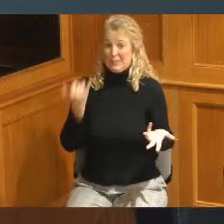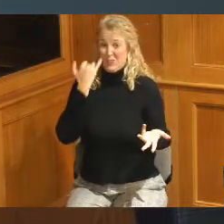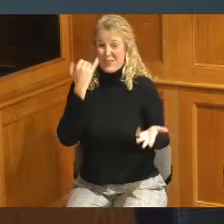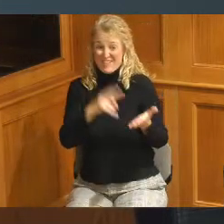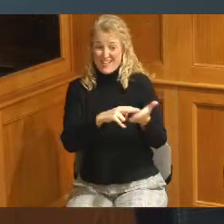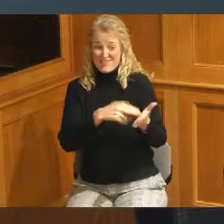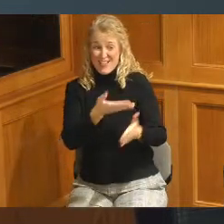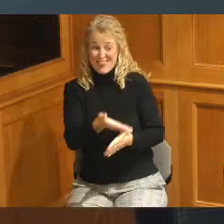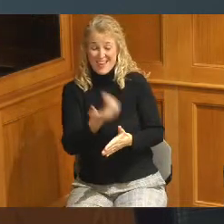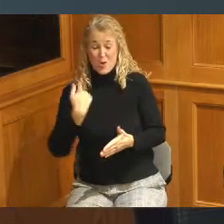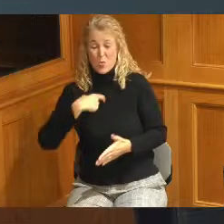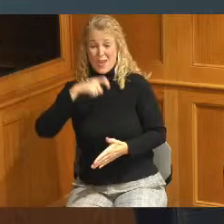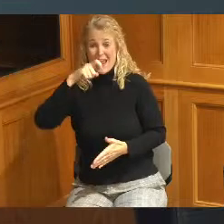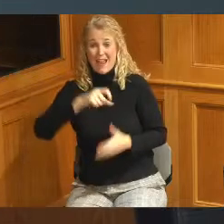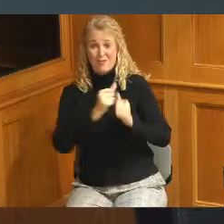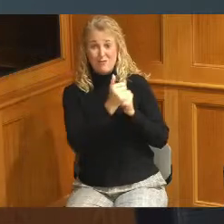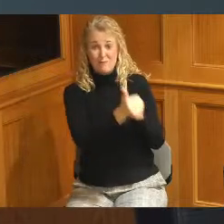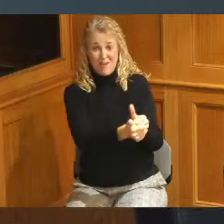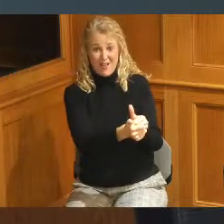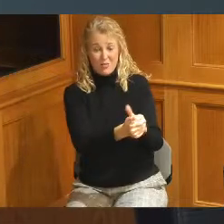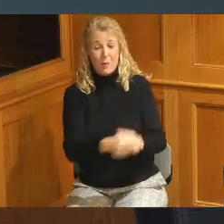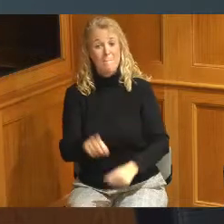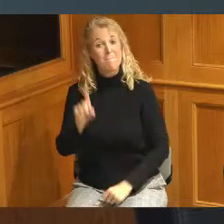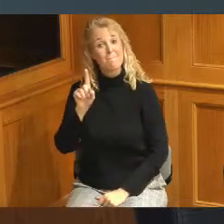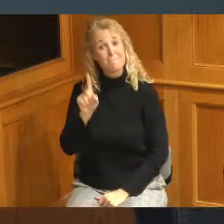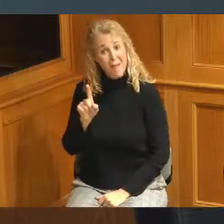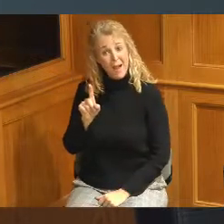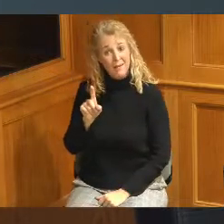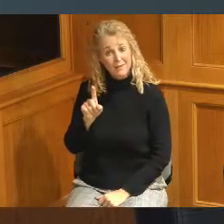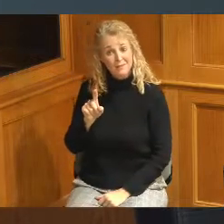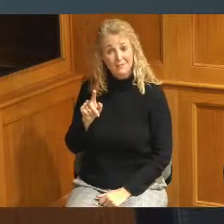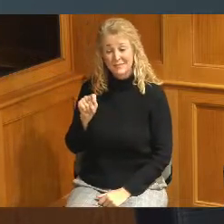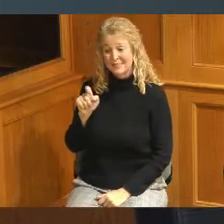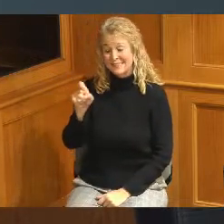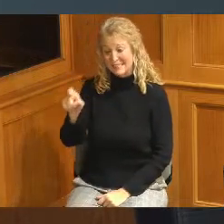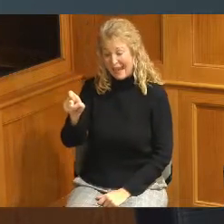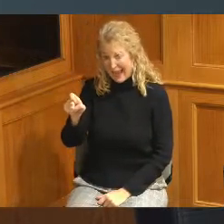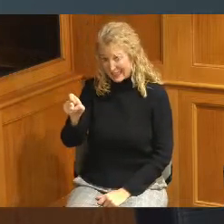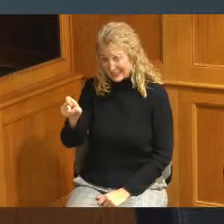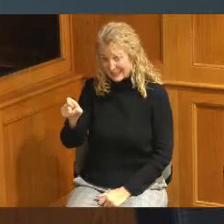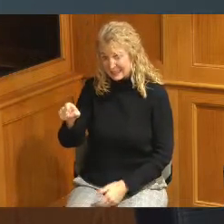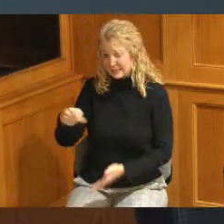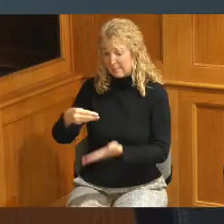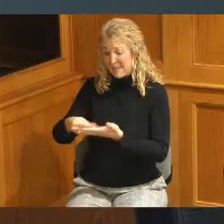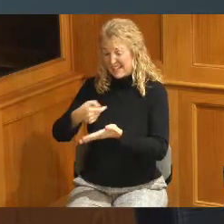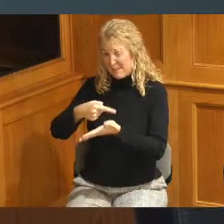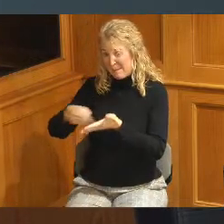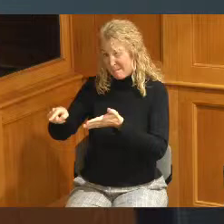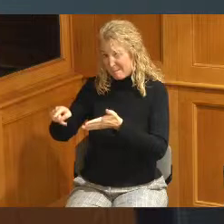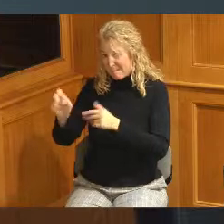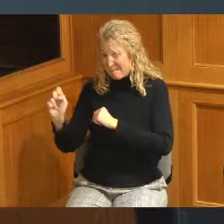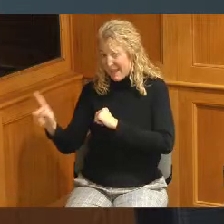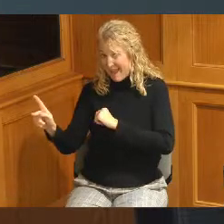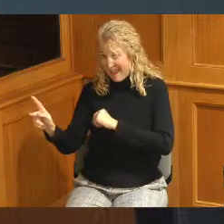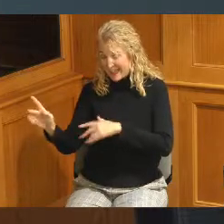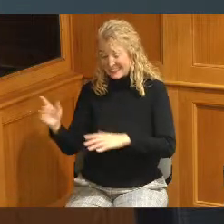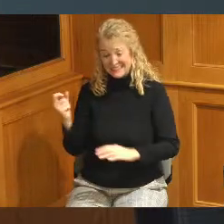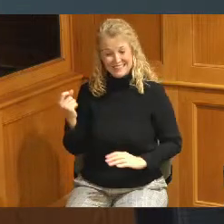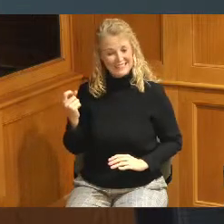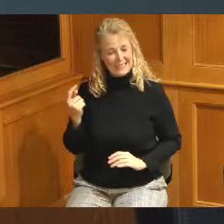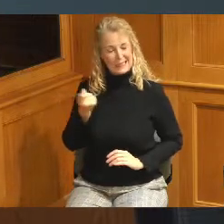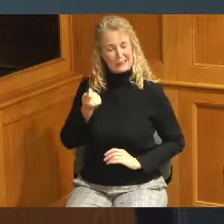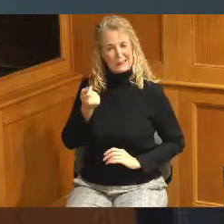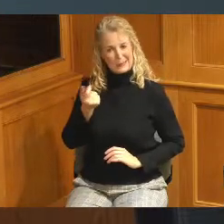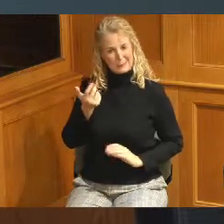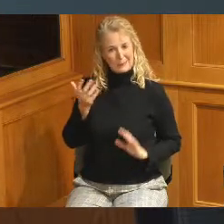honored. But when it comes to the rollback, unfortunately, they did a marketing scheme where they marketed to people to get them to